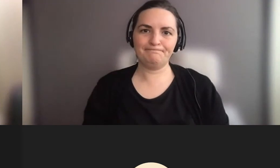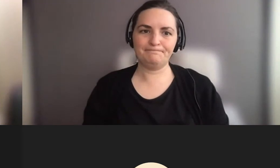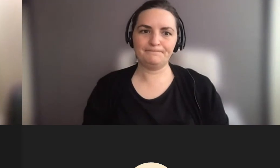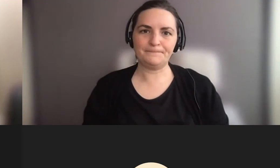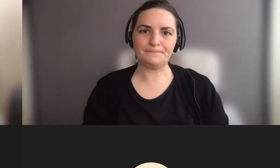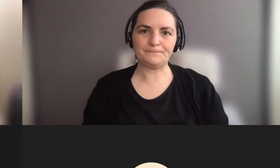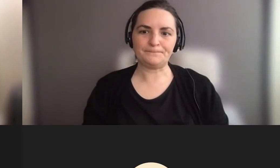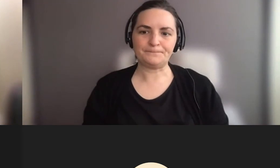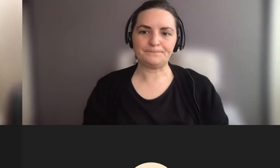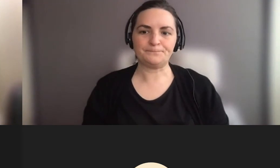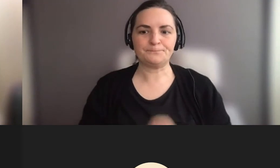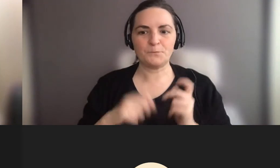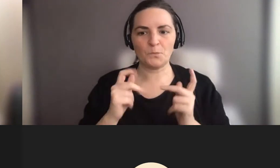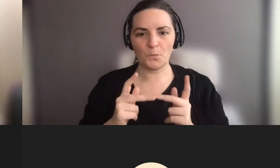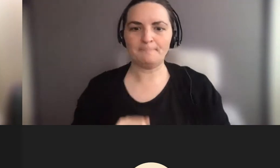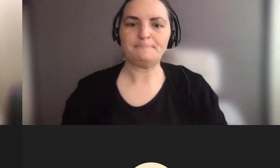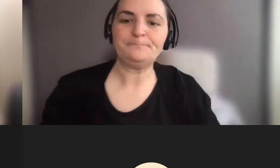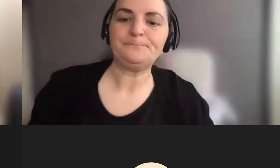Okay.